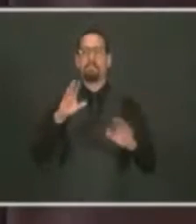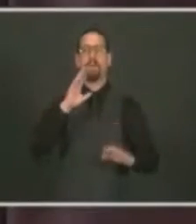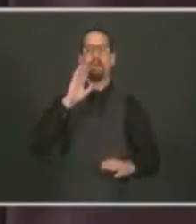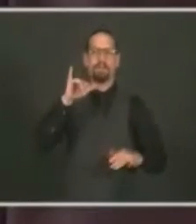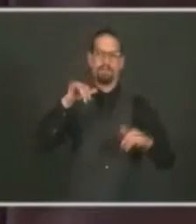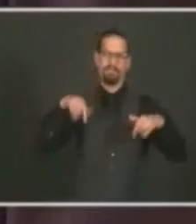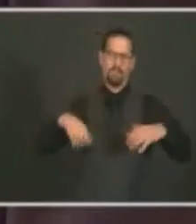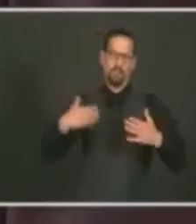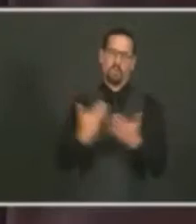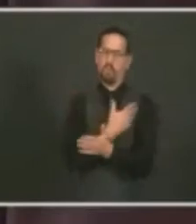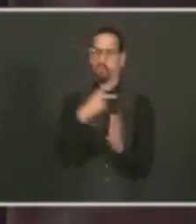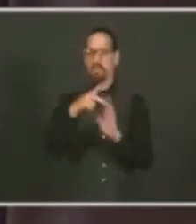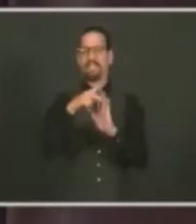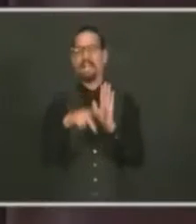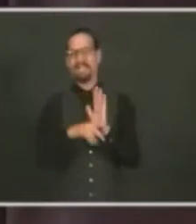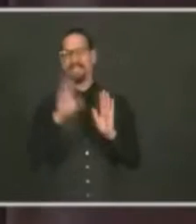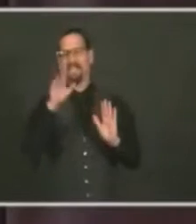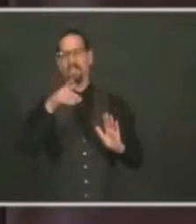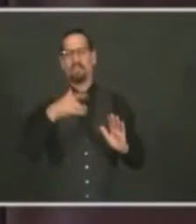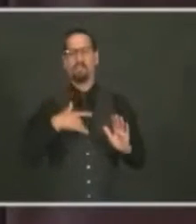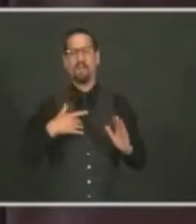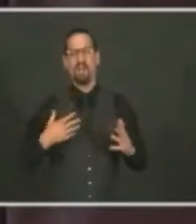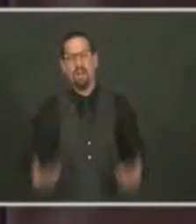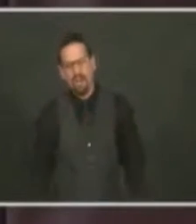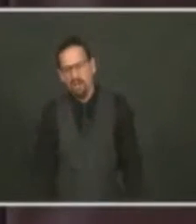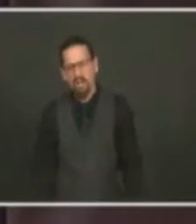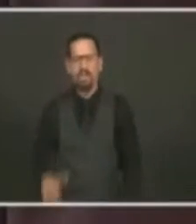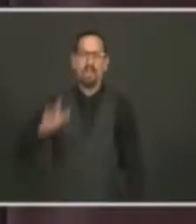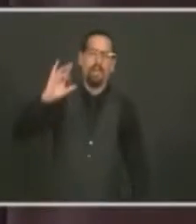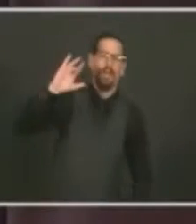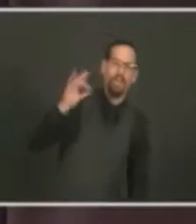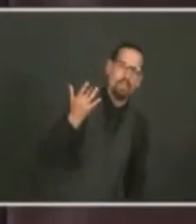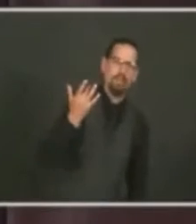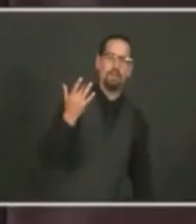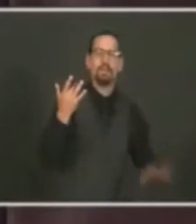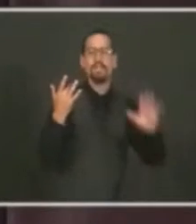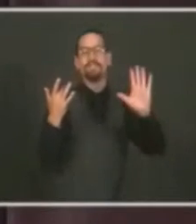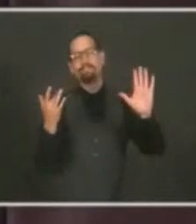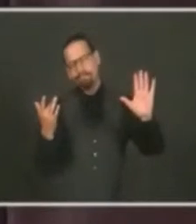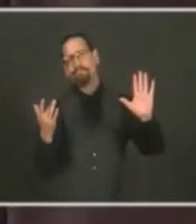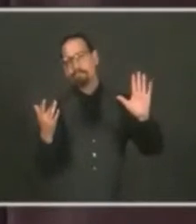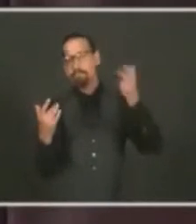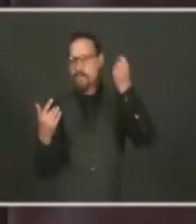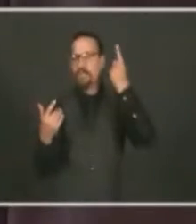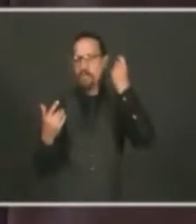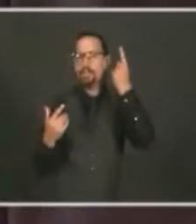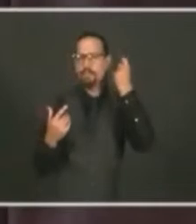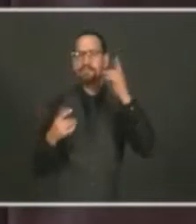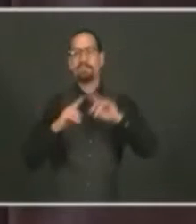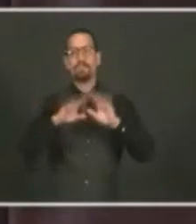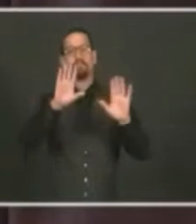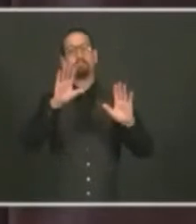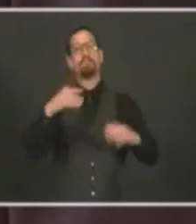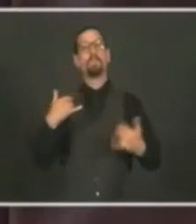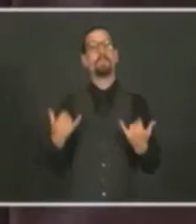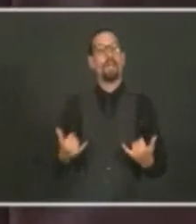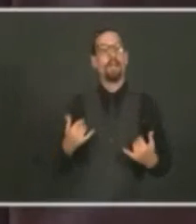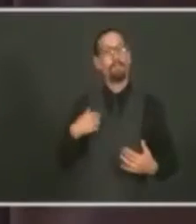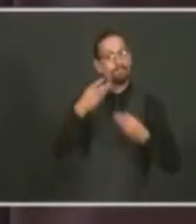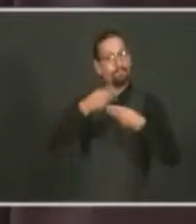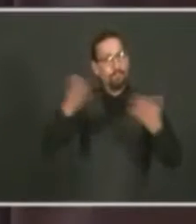very inconvenient. I have some good news related to testing. I had a phone call 2 days